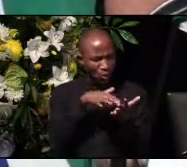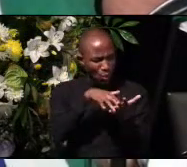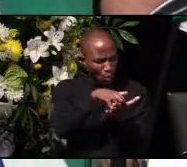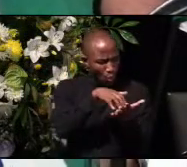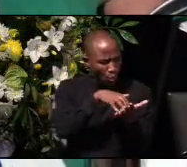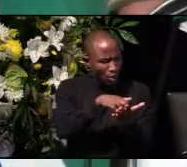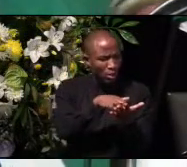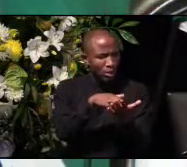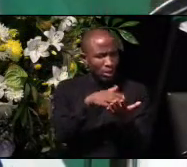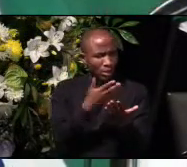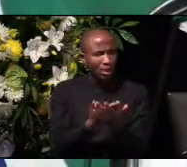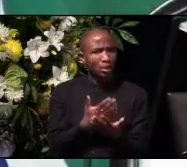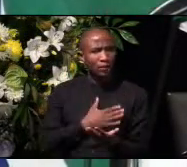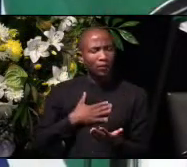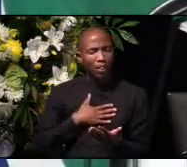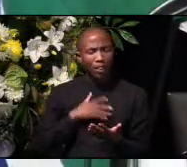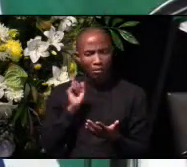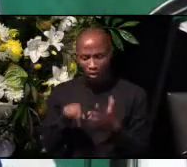to be broken